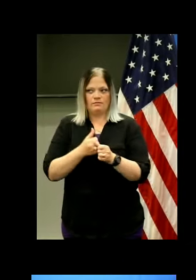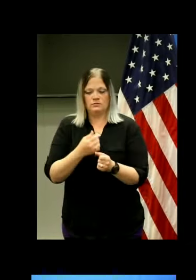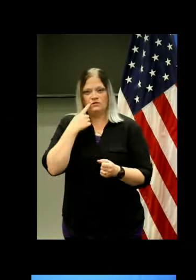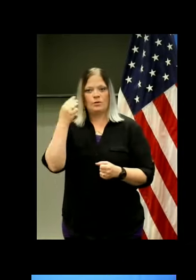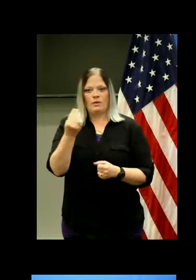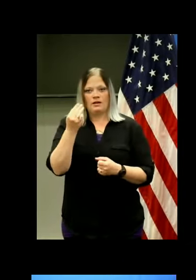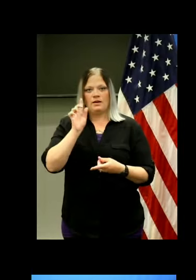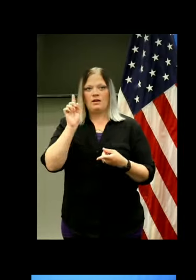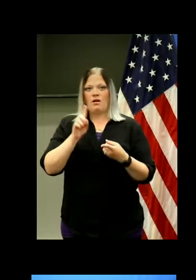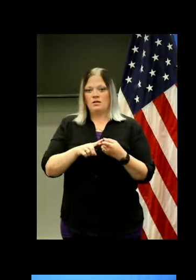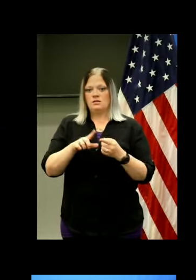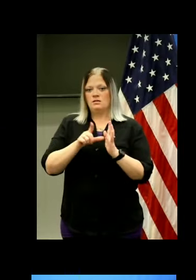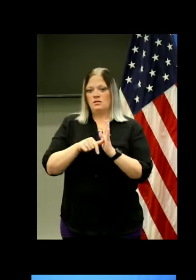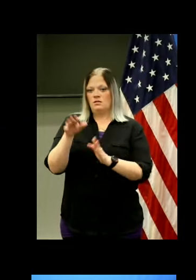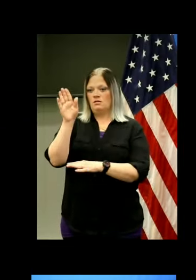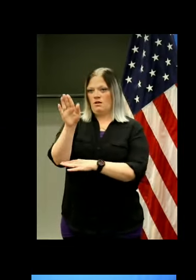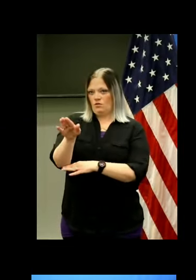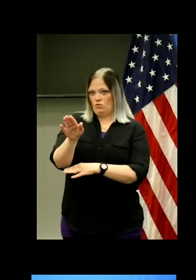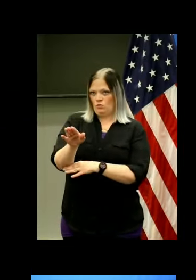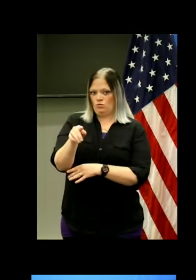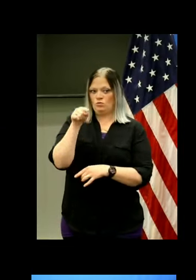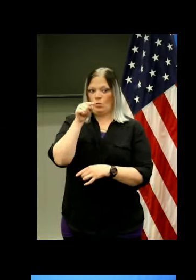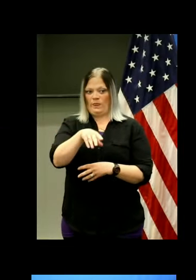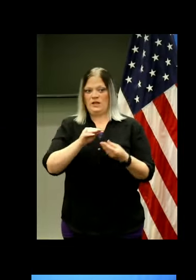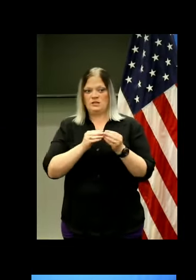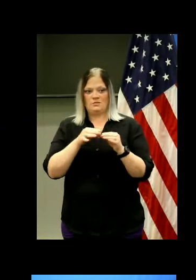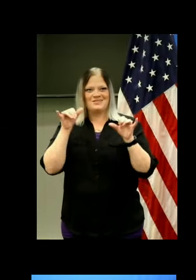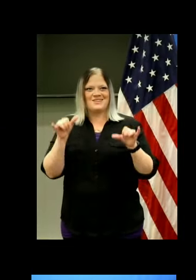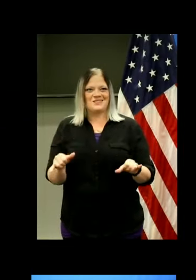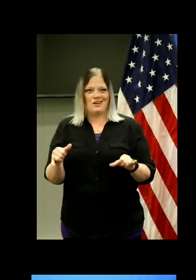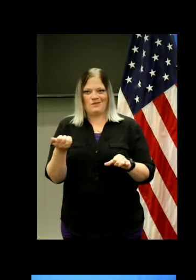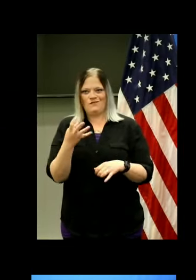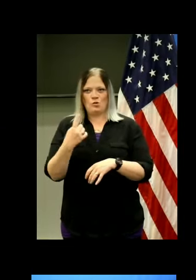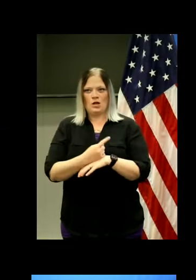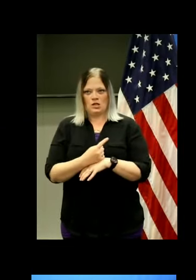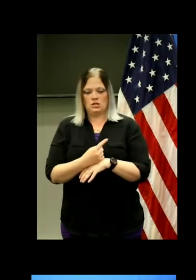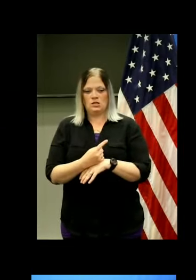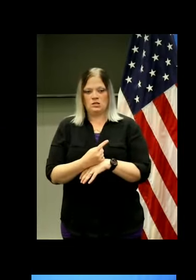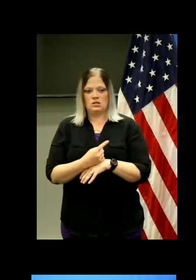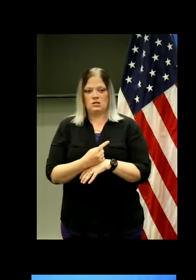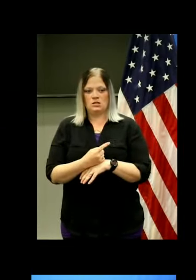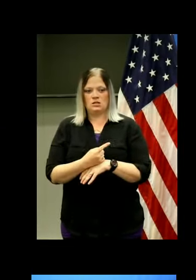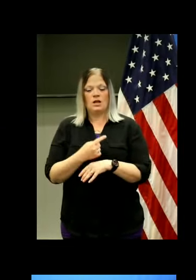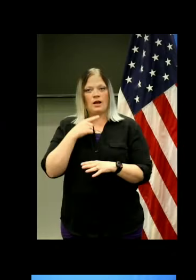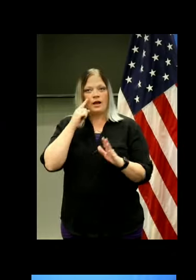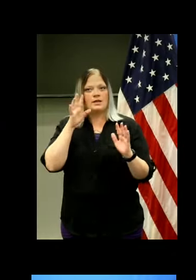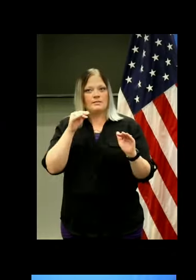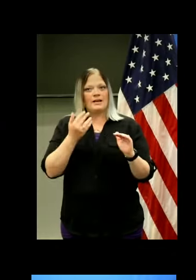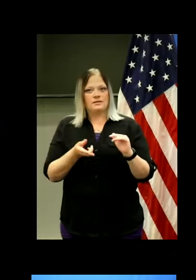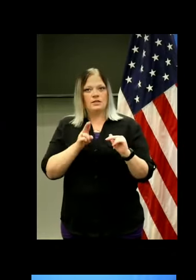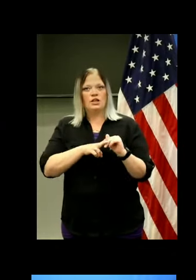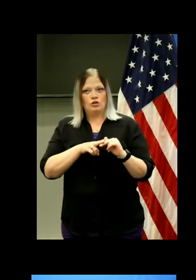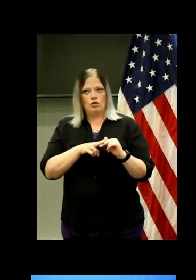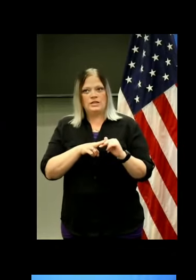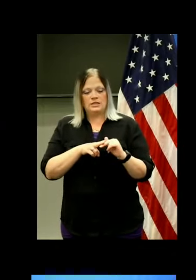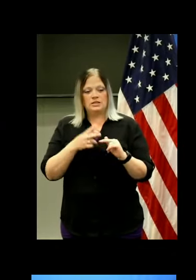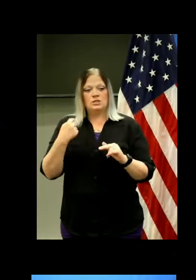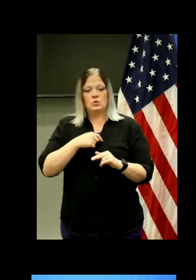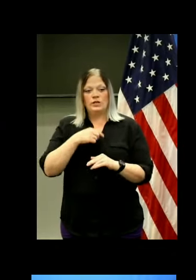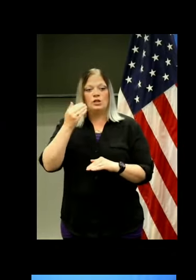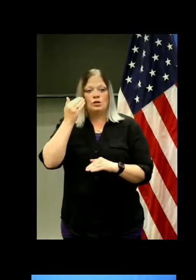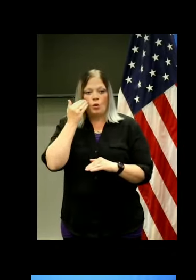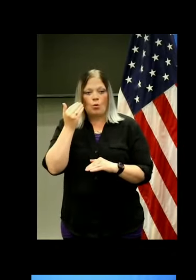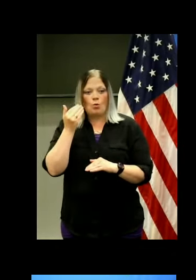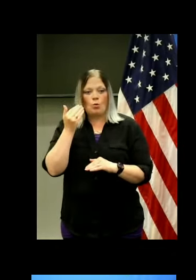Monday until later in Monday afternoon. So this number has been the same for the last few days. I do anticipate there to be an increase. We do know that there